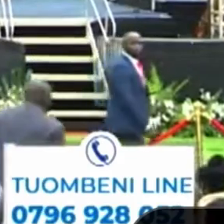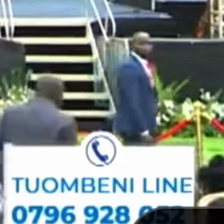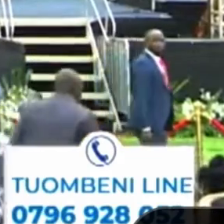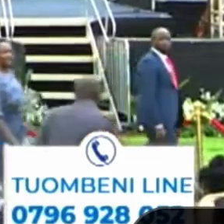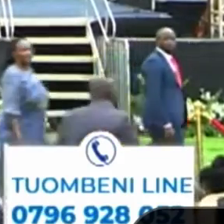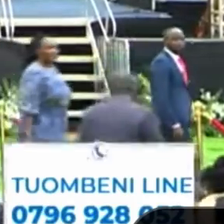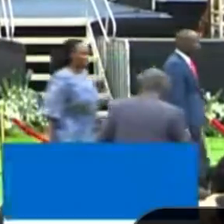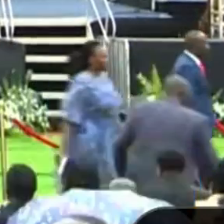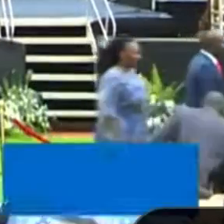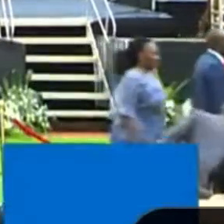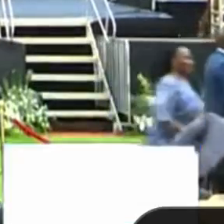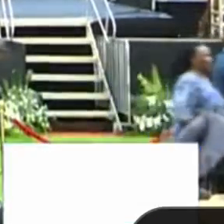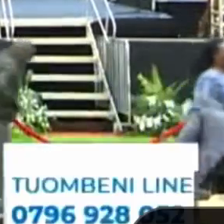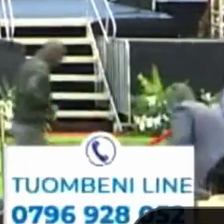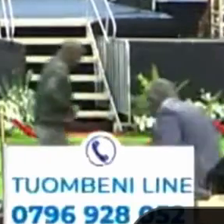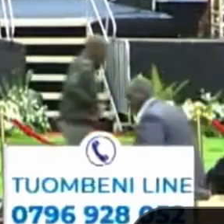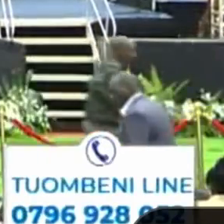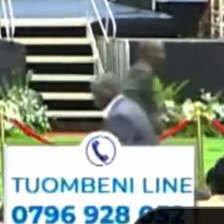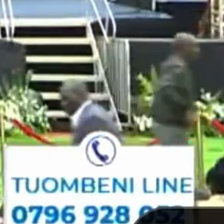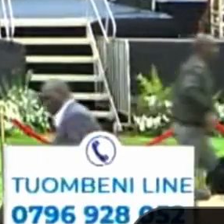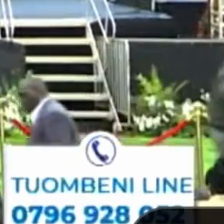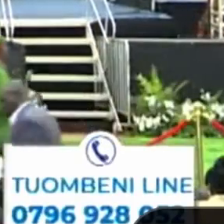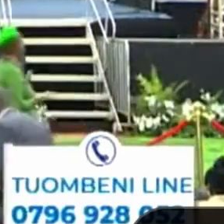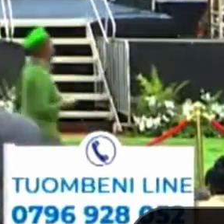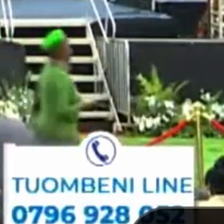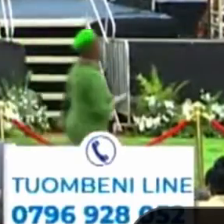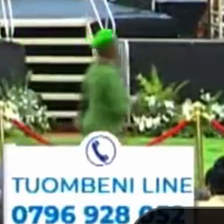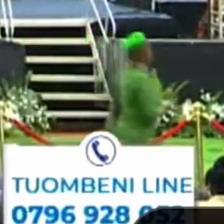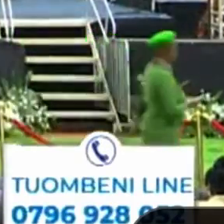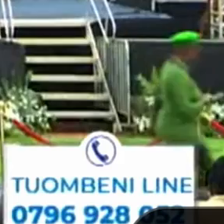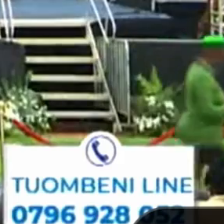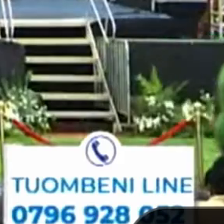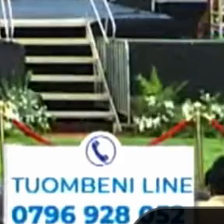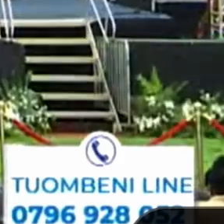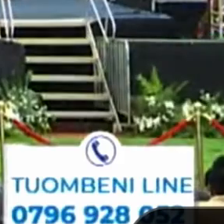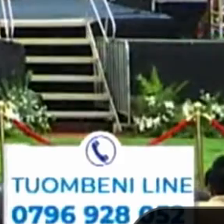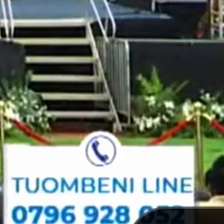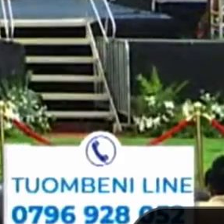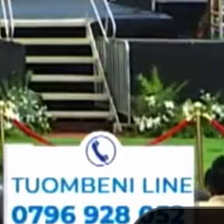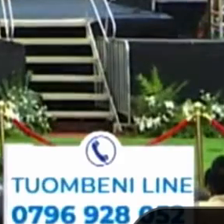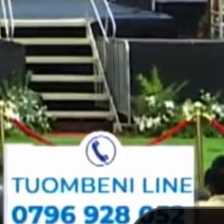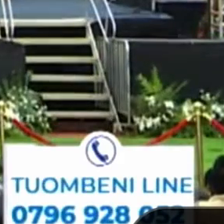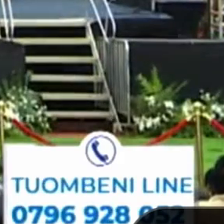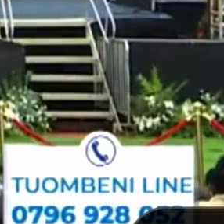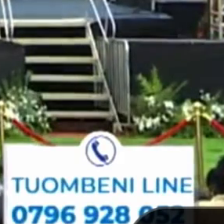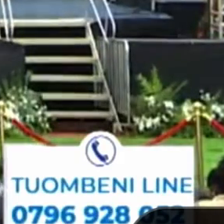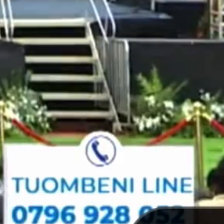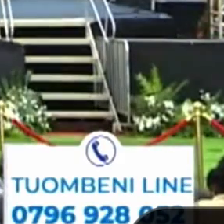tulivyo. In Jesus' name. Kwa jina la Yesu. Somebody said these words, I will never be the same again. Rudia sema, I'll never be the same